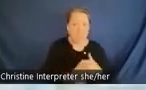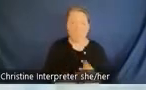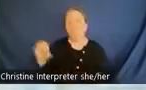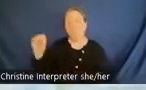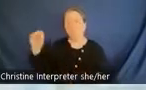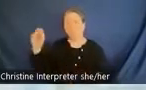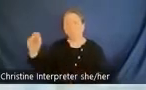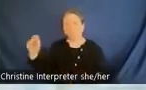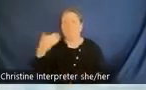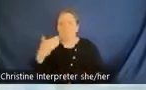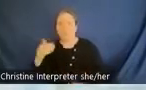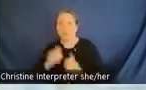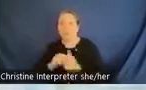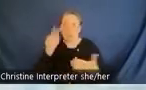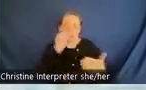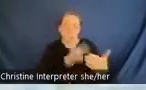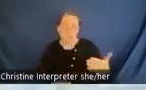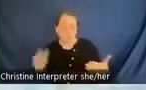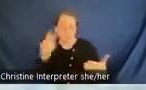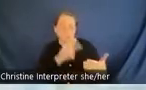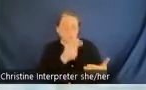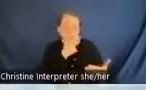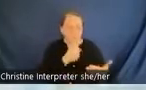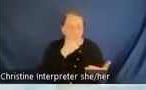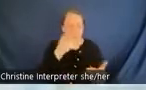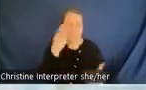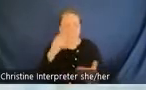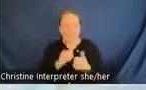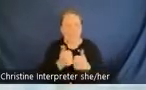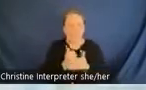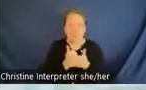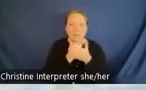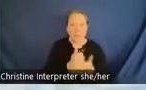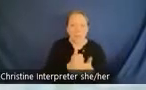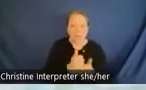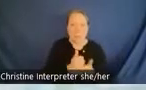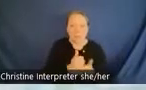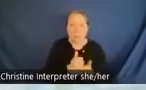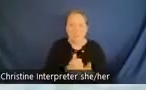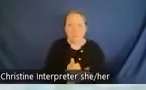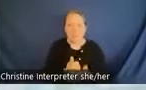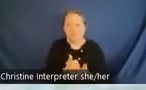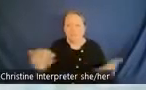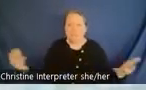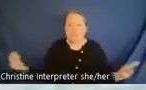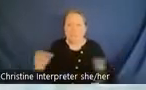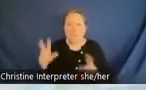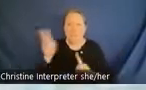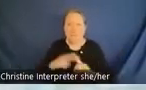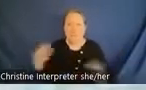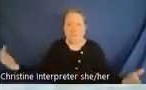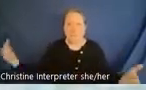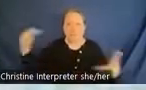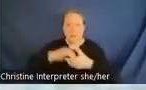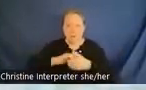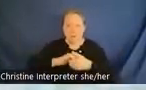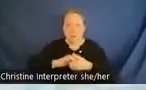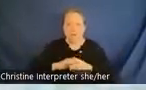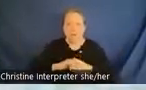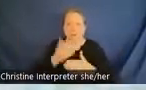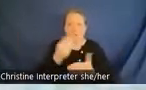the application and seeing where we can fit partner funding in. We work with several of